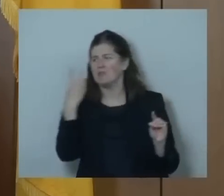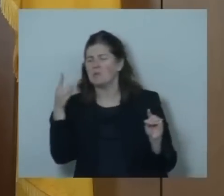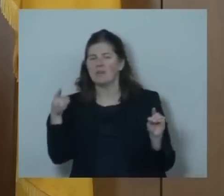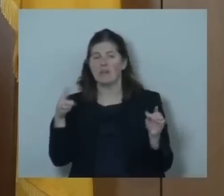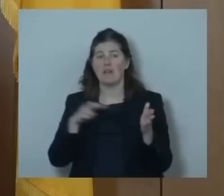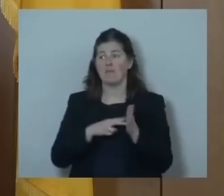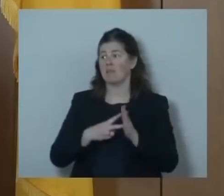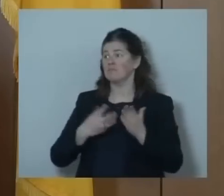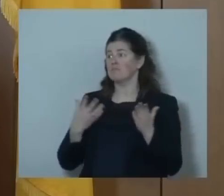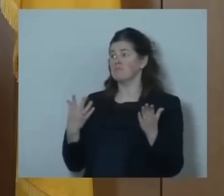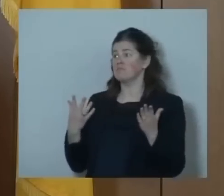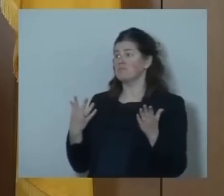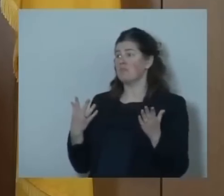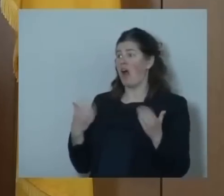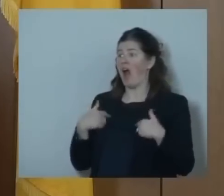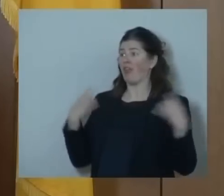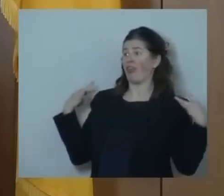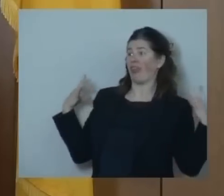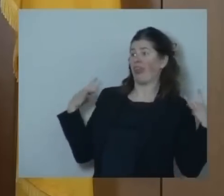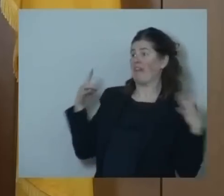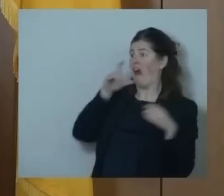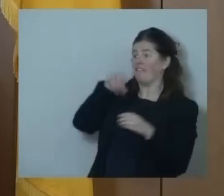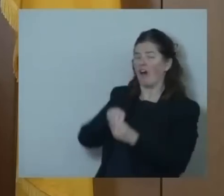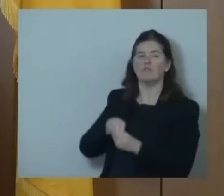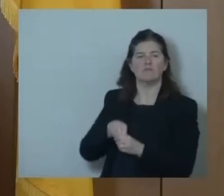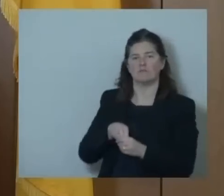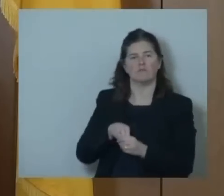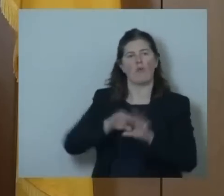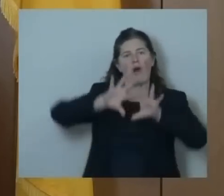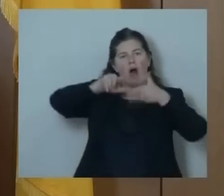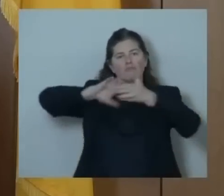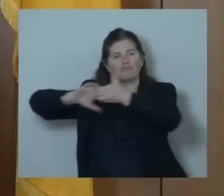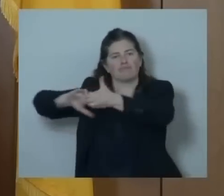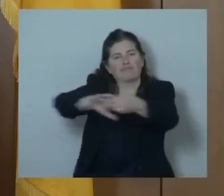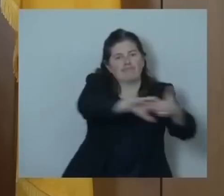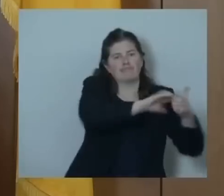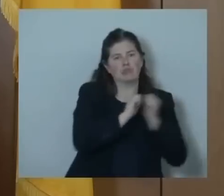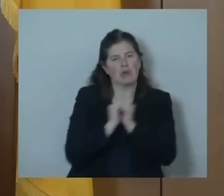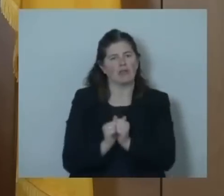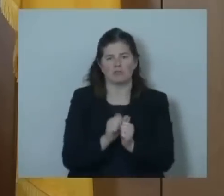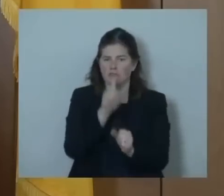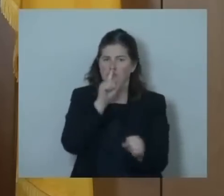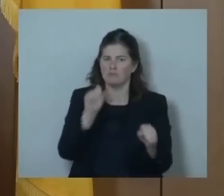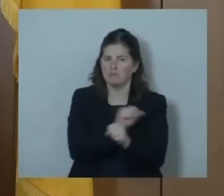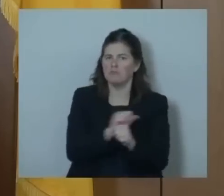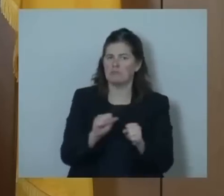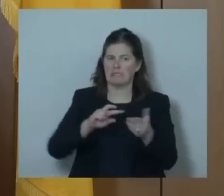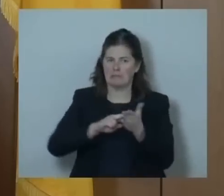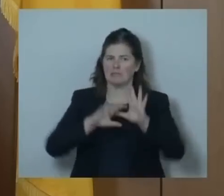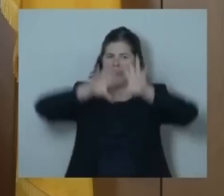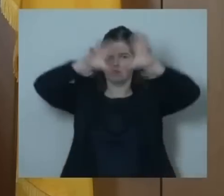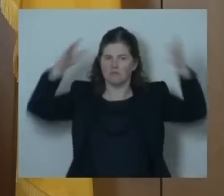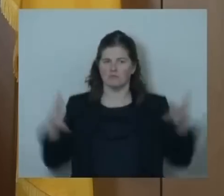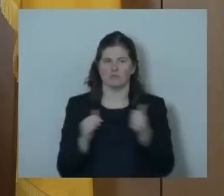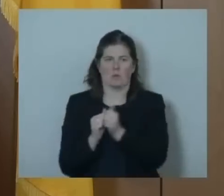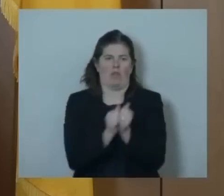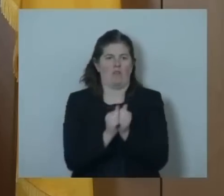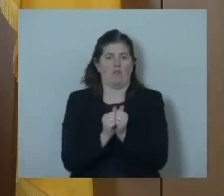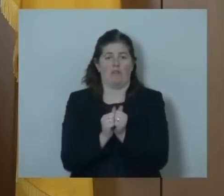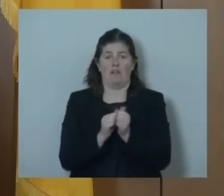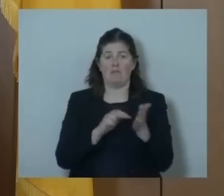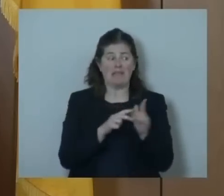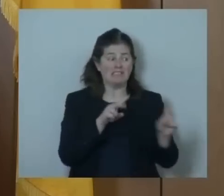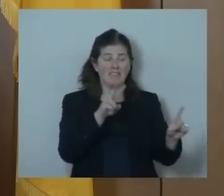that you're not in this fight against this virus. And quite frankly, it absolutely doesn't mean that that virus